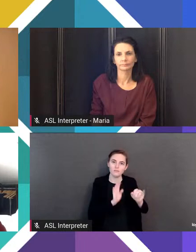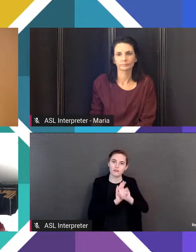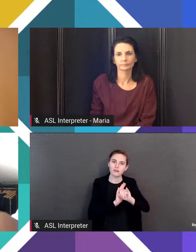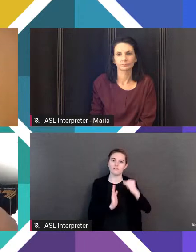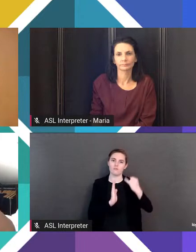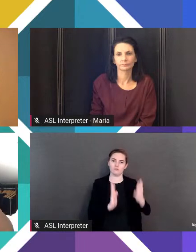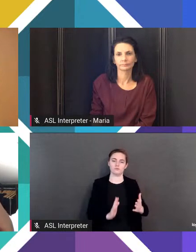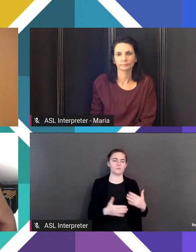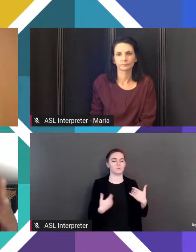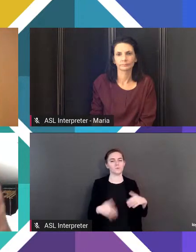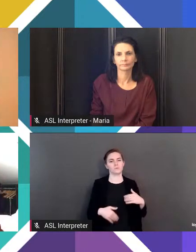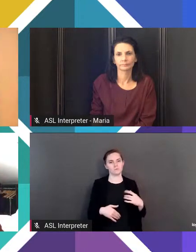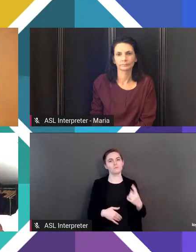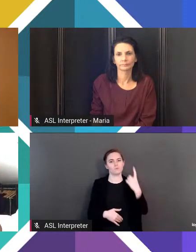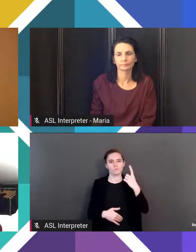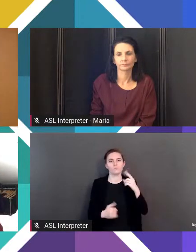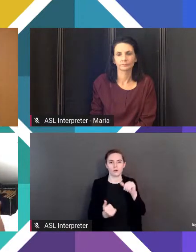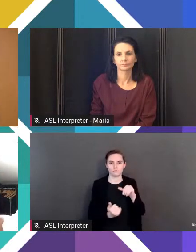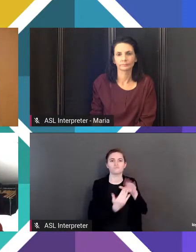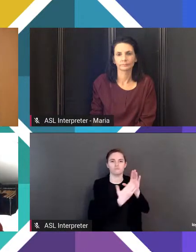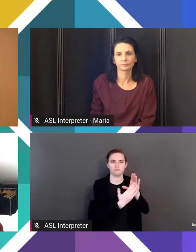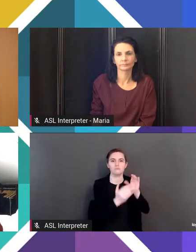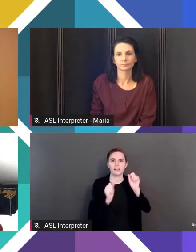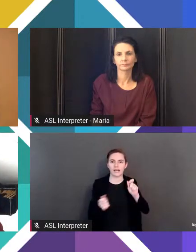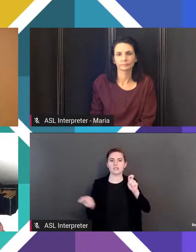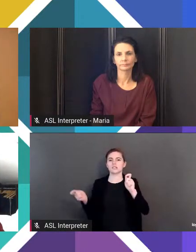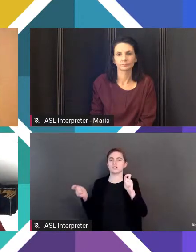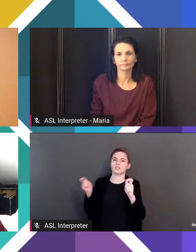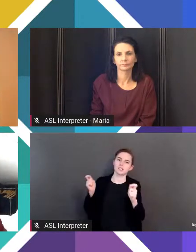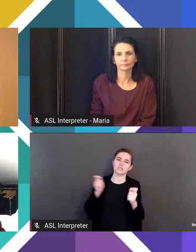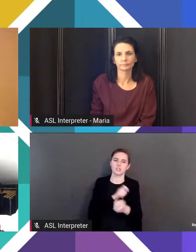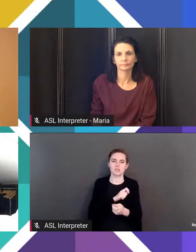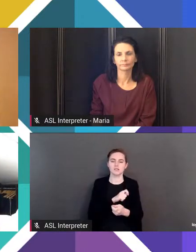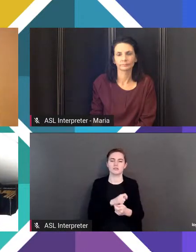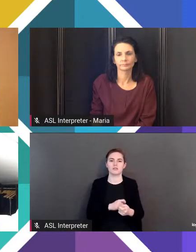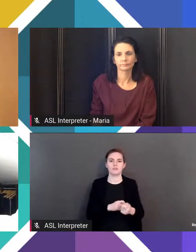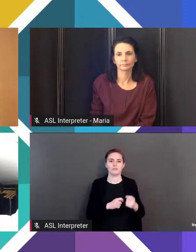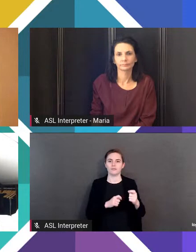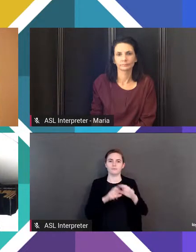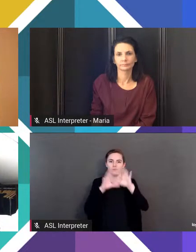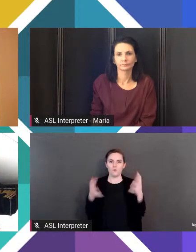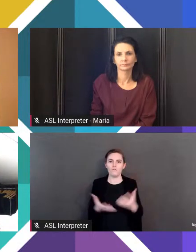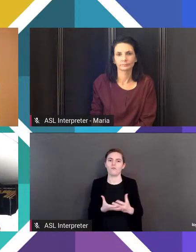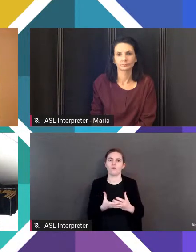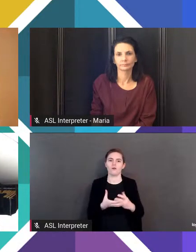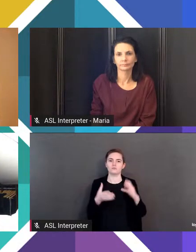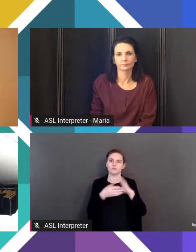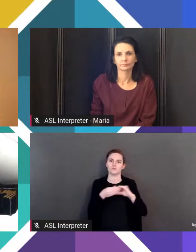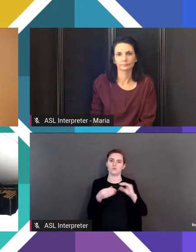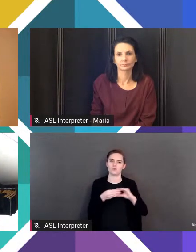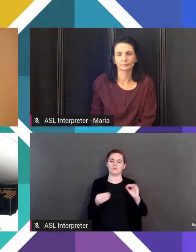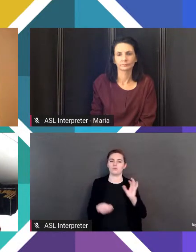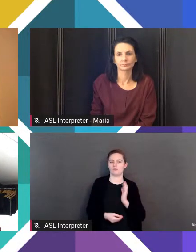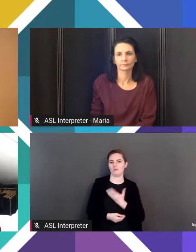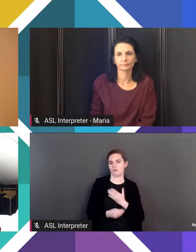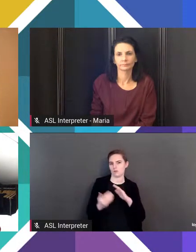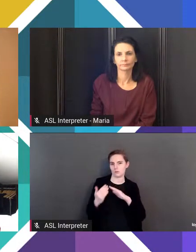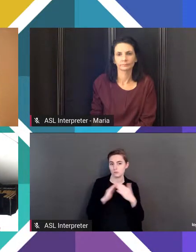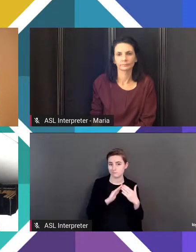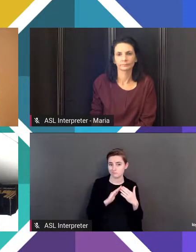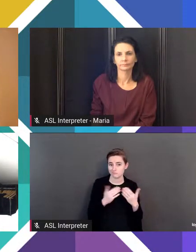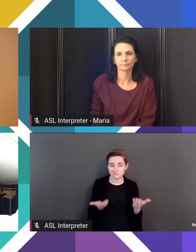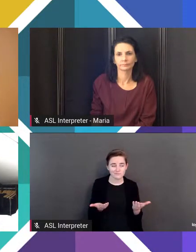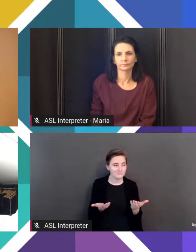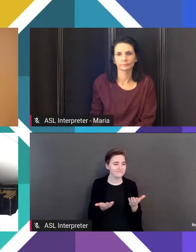we can like start to shift and change the overall narrative, right? And giving these people economic